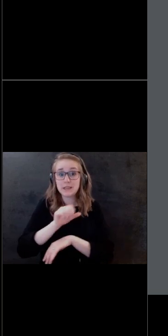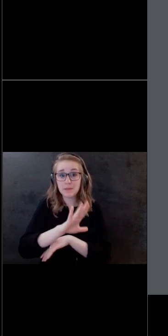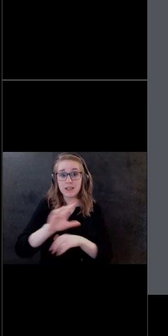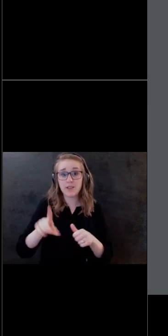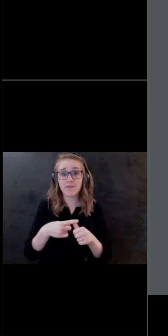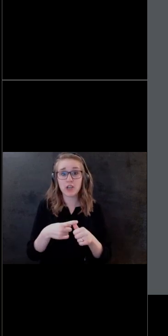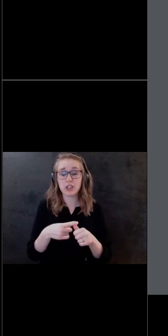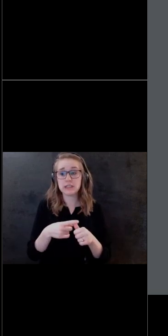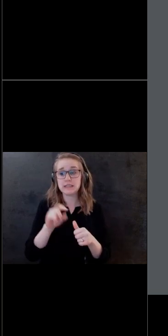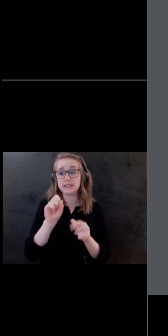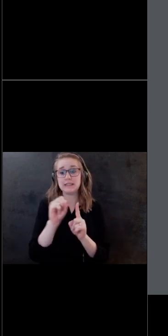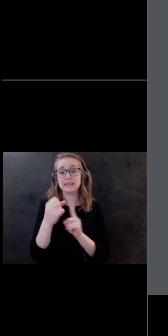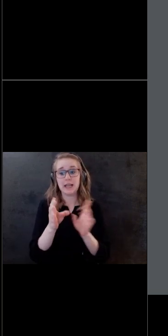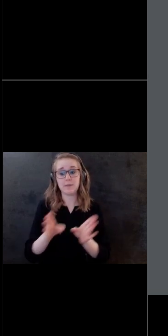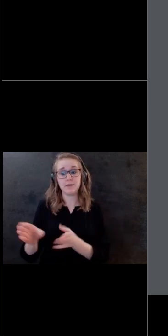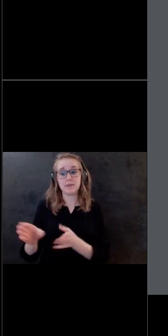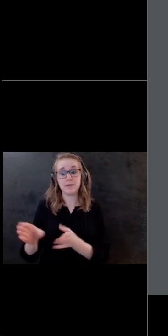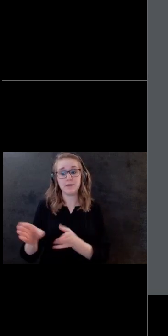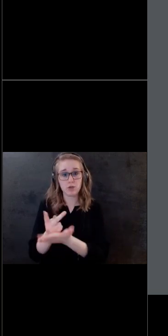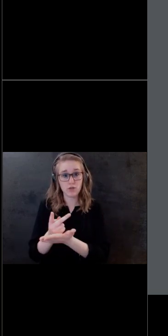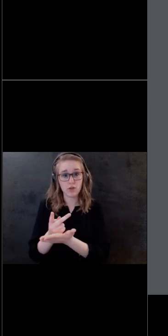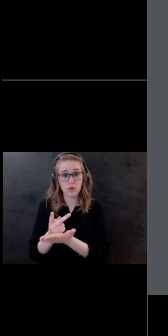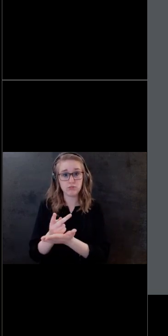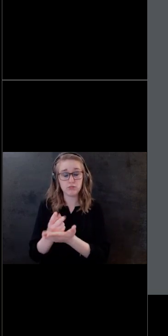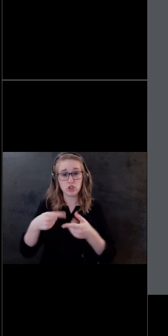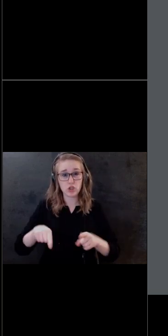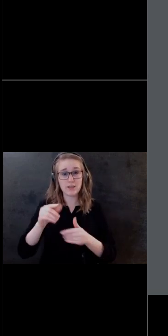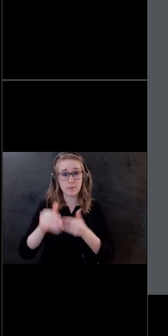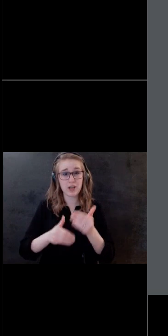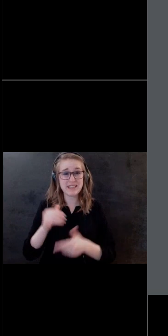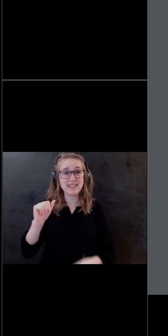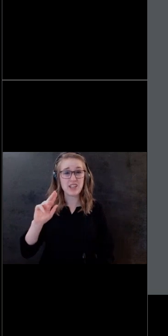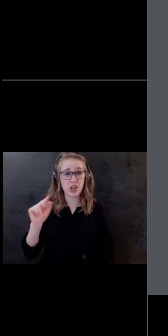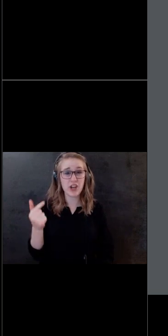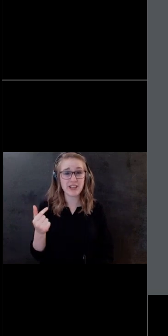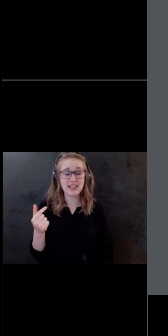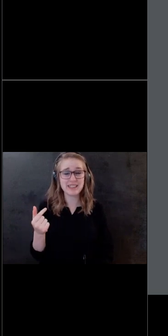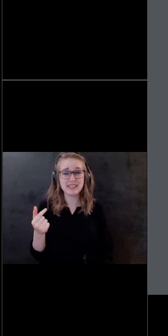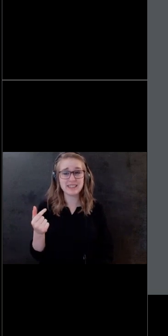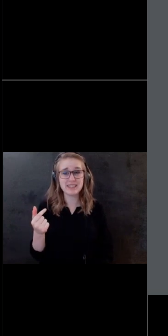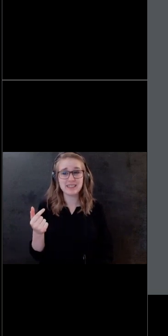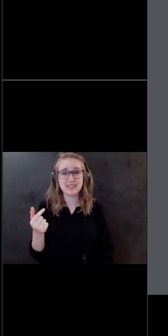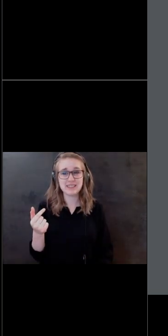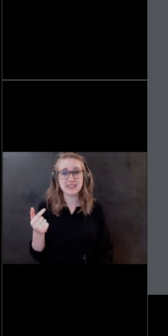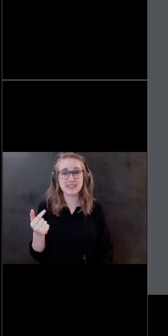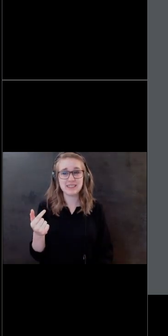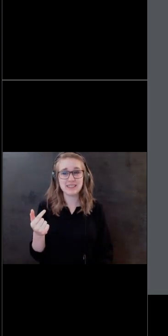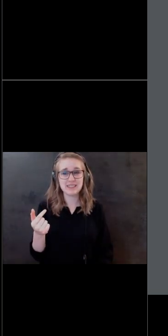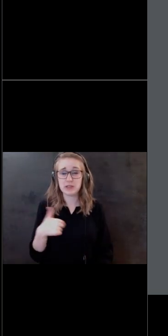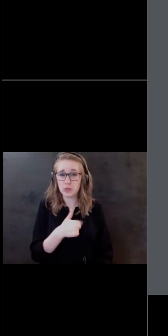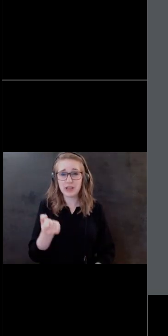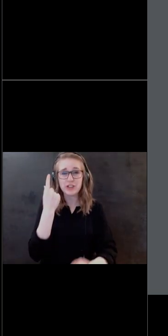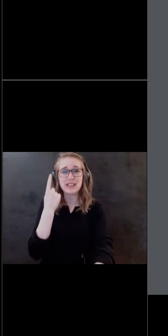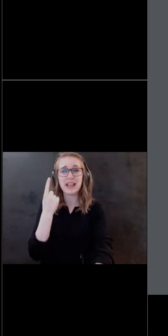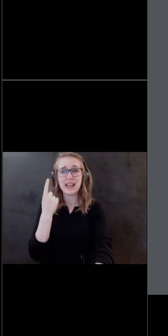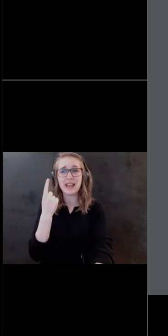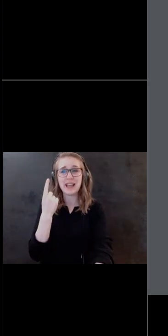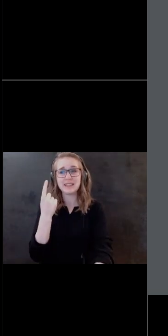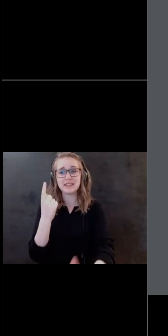sort of site plan approval during this process in August. So, you know, we understand that the city